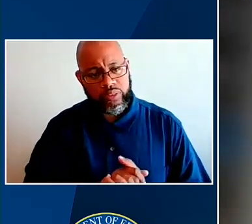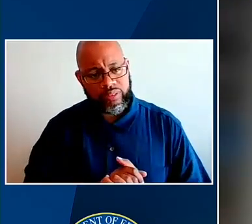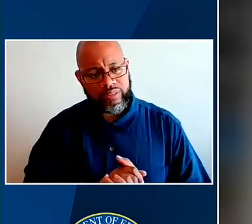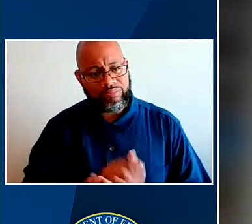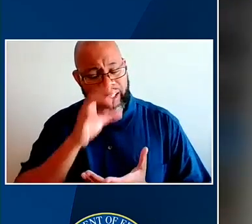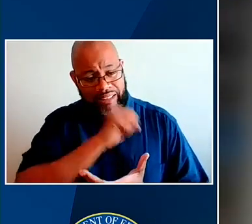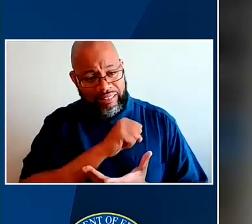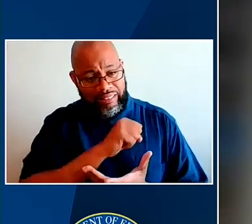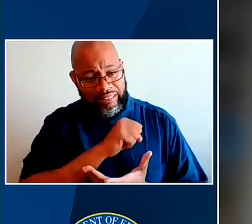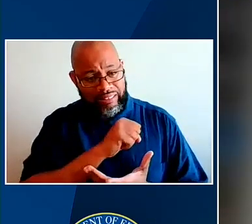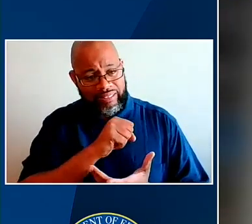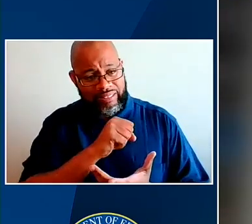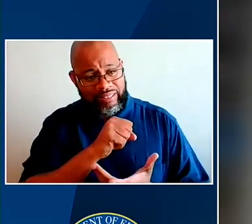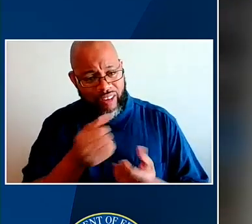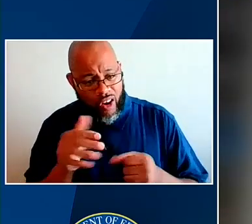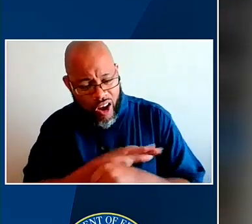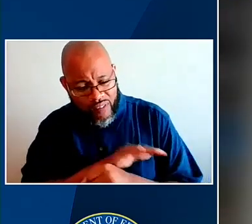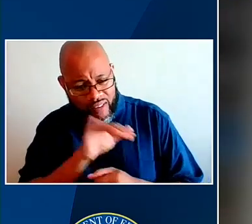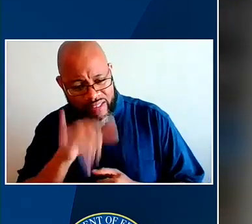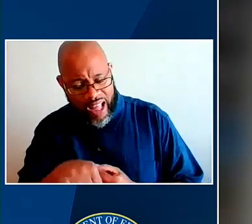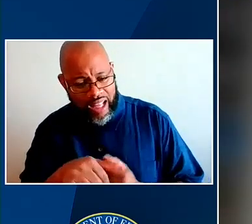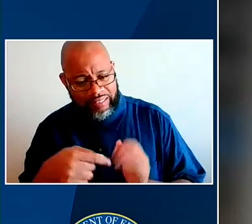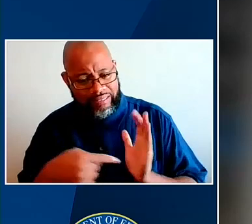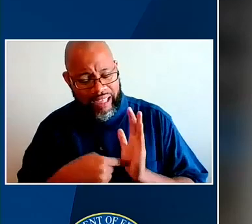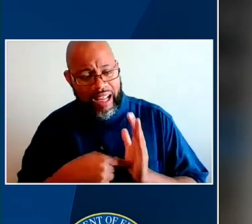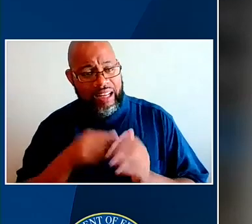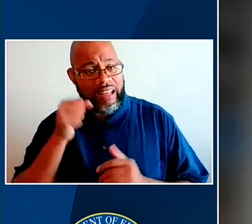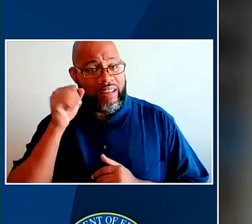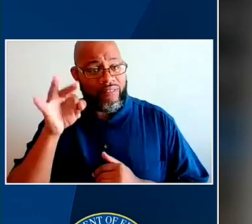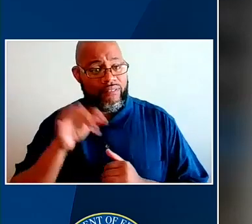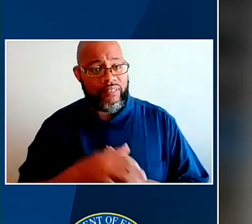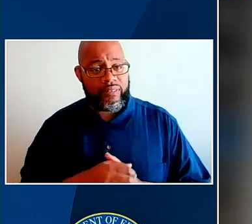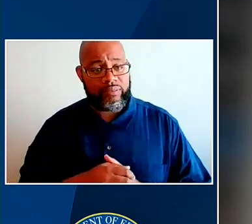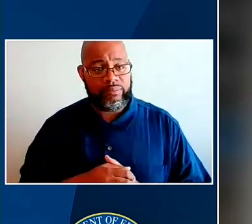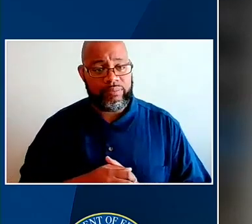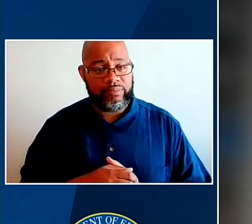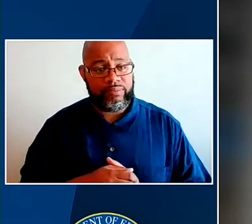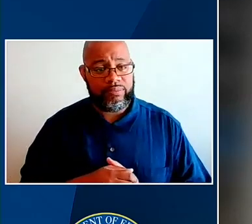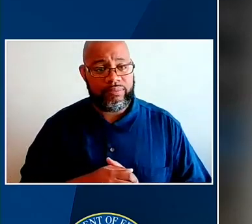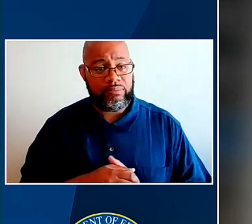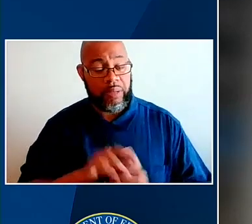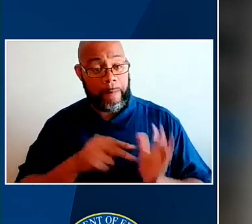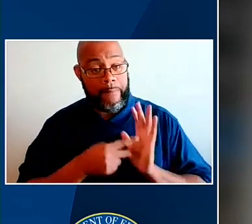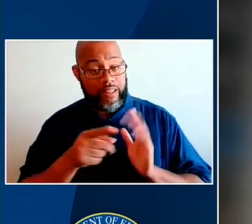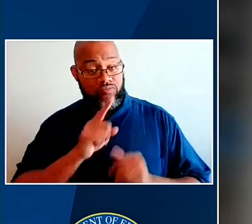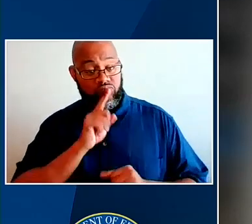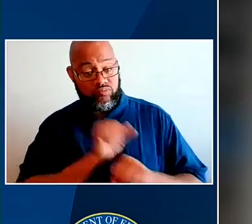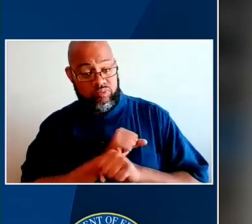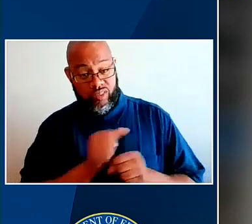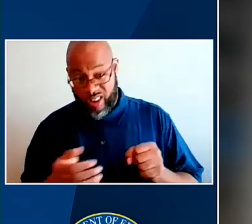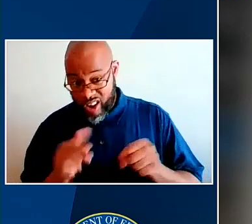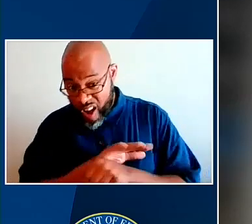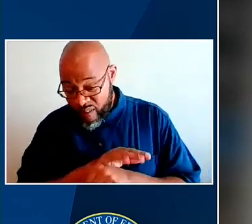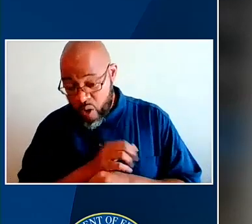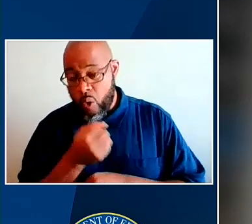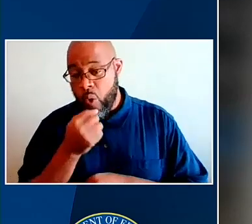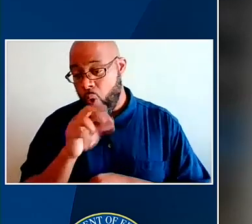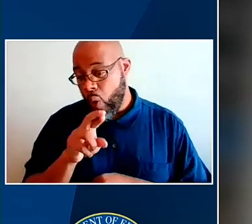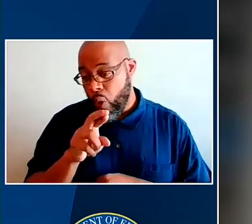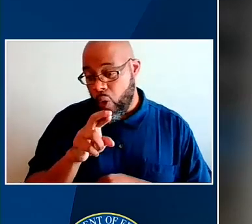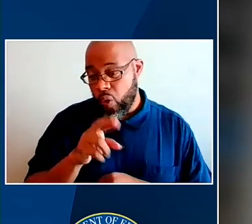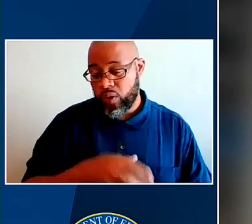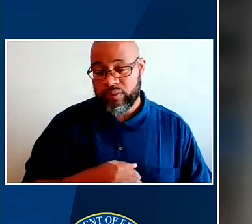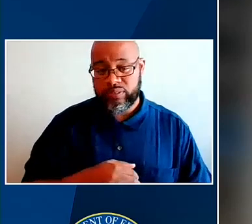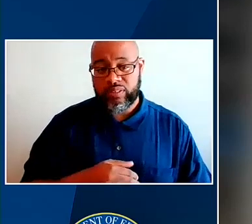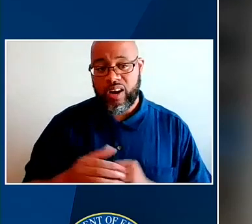kind of cover this debt, if that means that they truly cover it, or if they